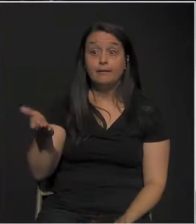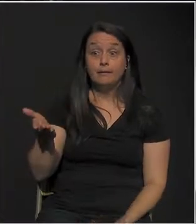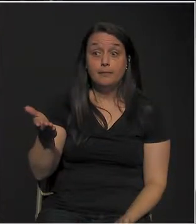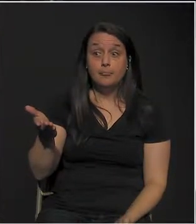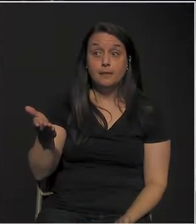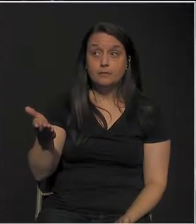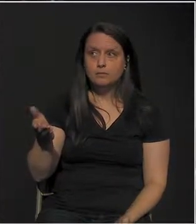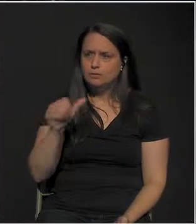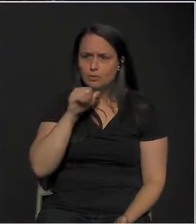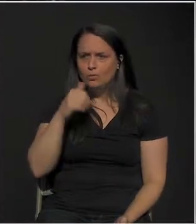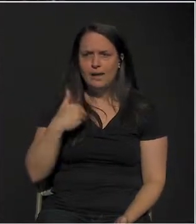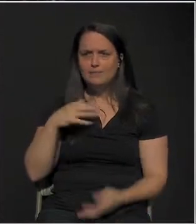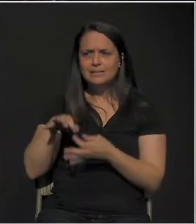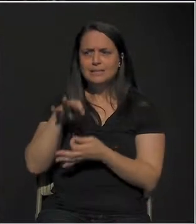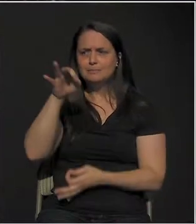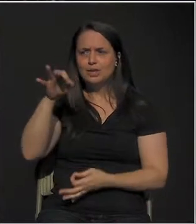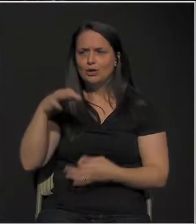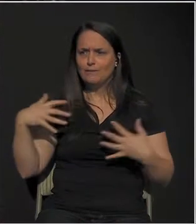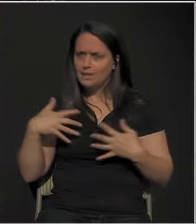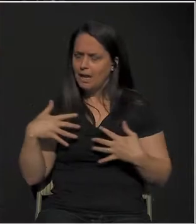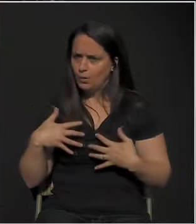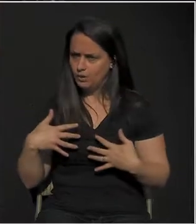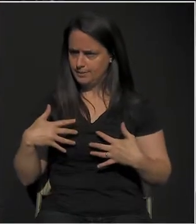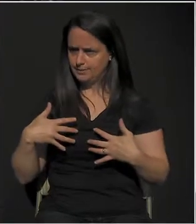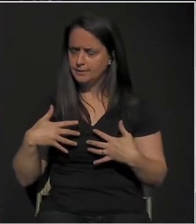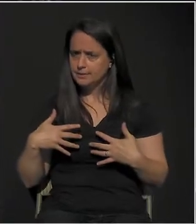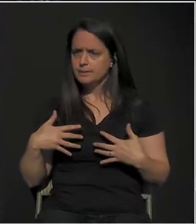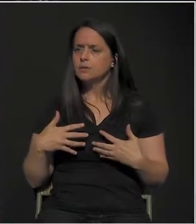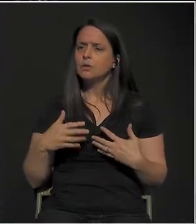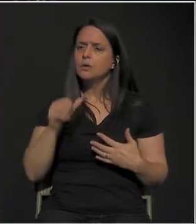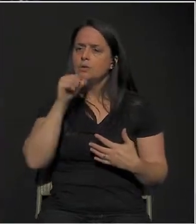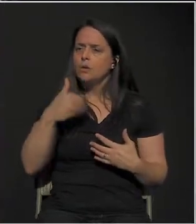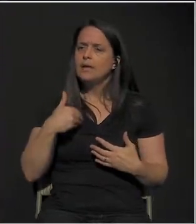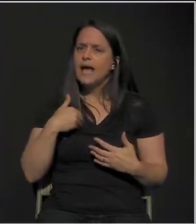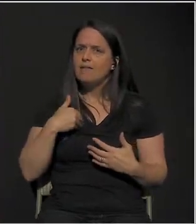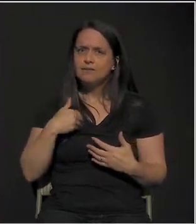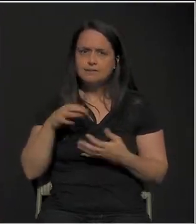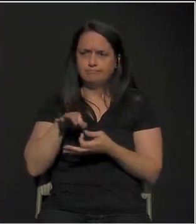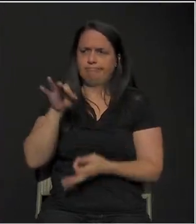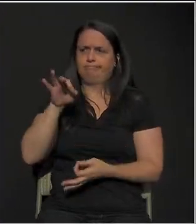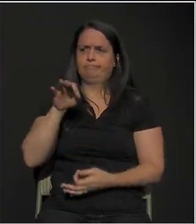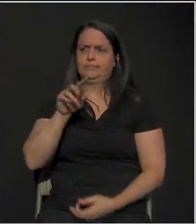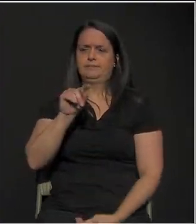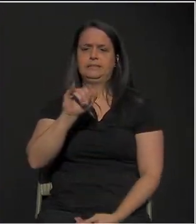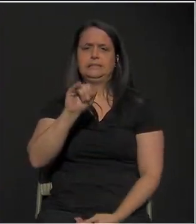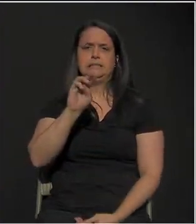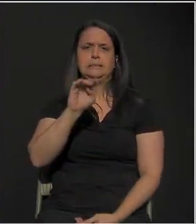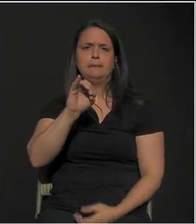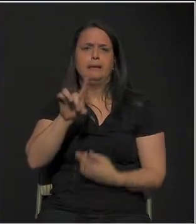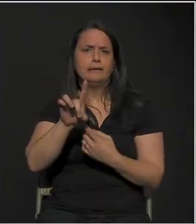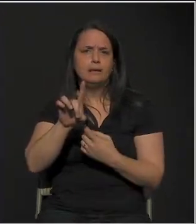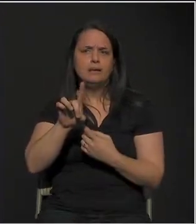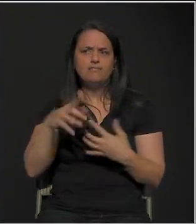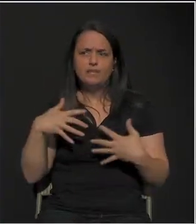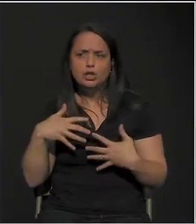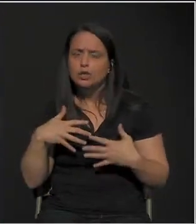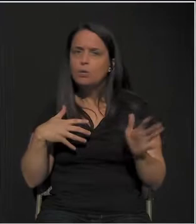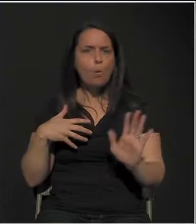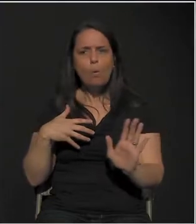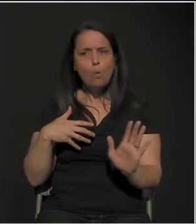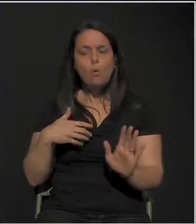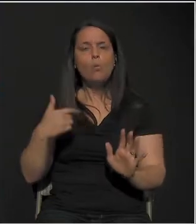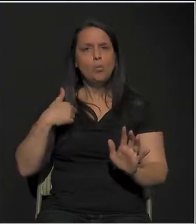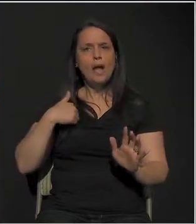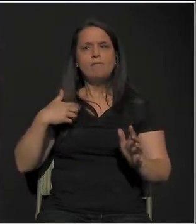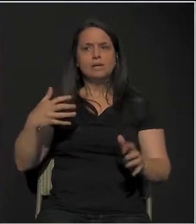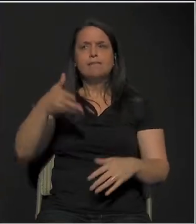we don't have a spirit of cowardice. We don't have a spirit of timidity. We don't have a spirit of fear. No,